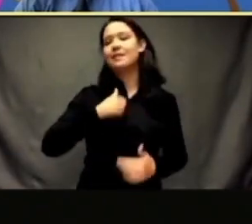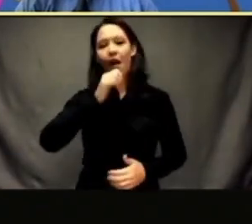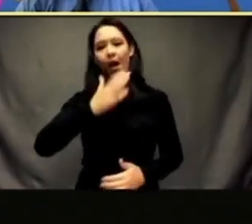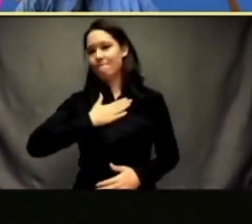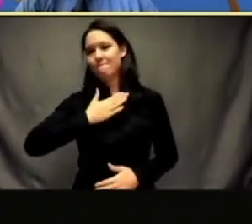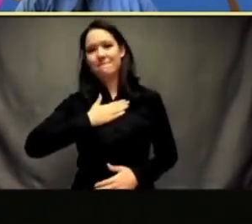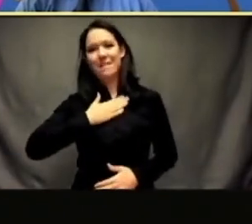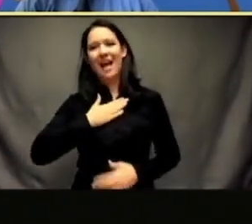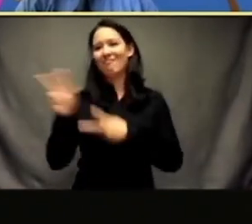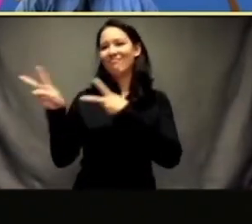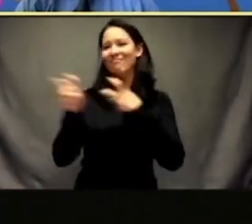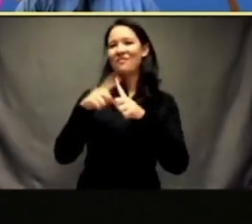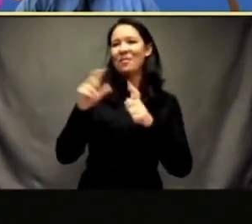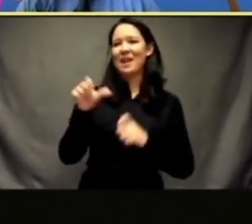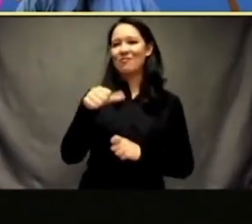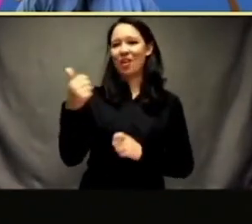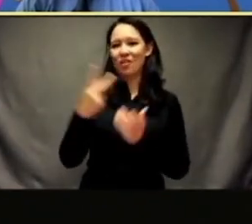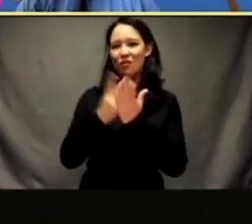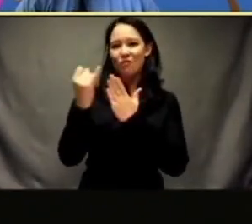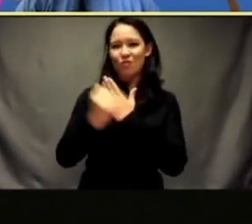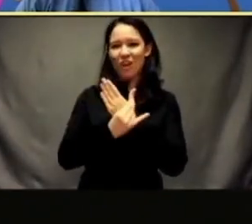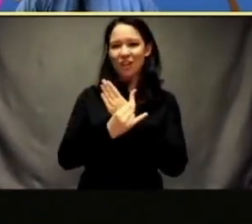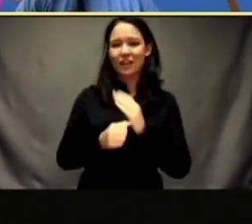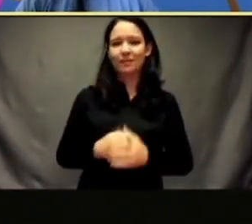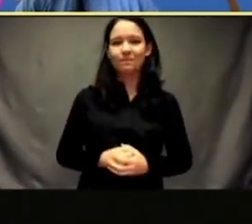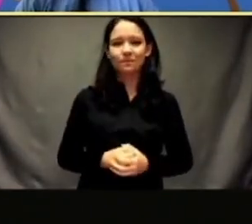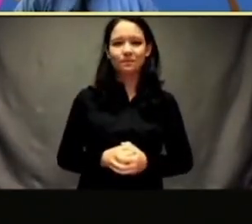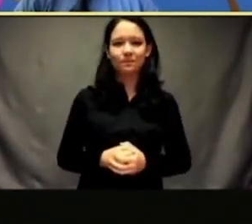pulled it from another project.